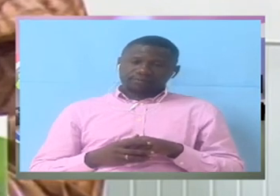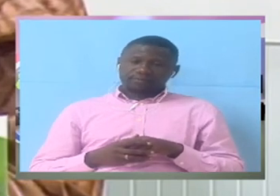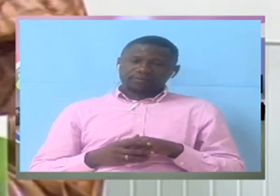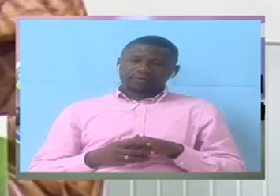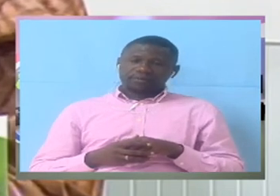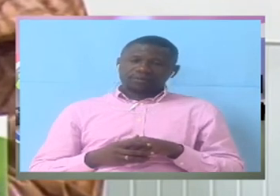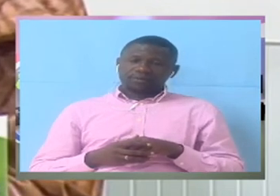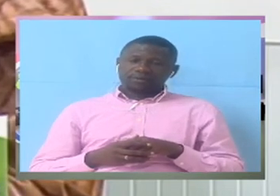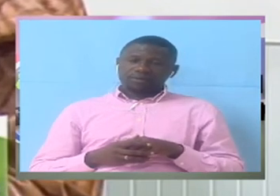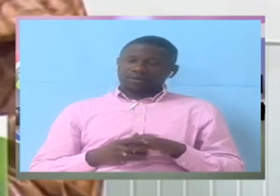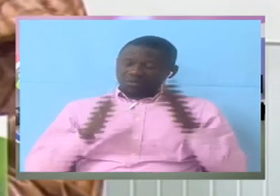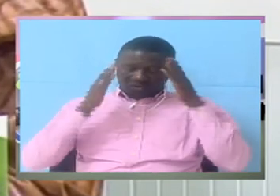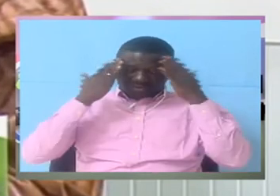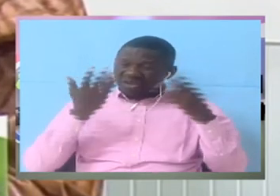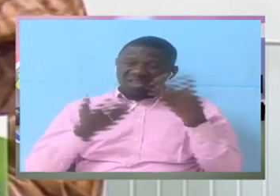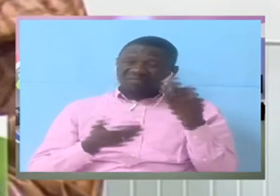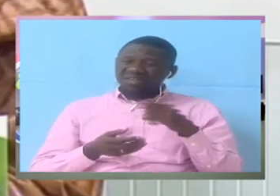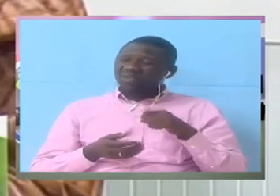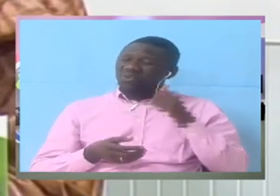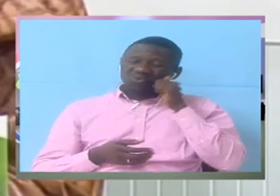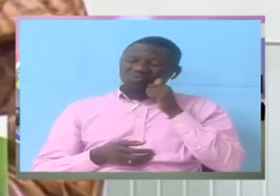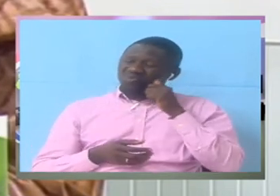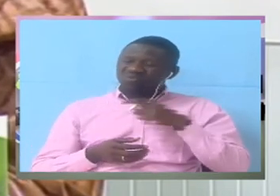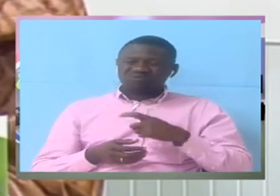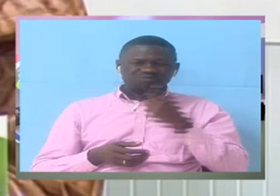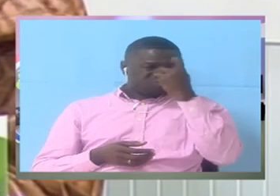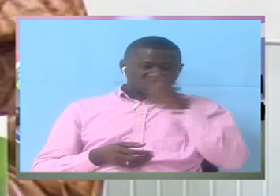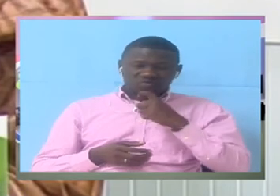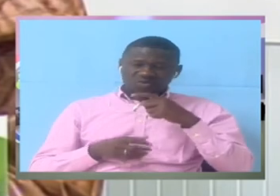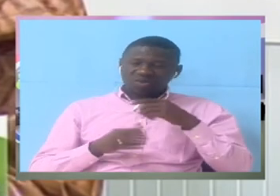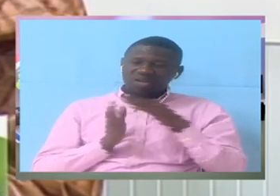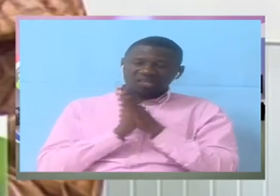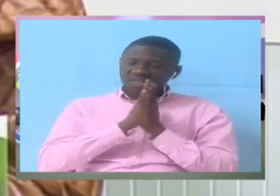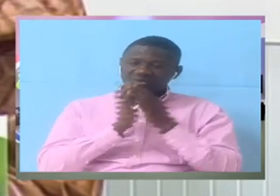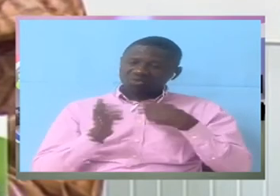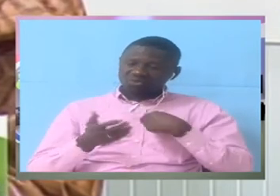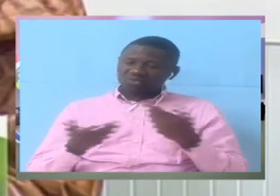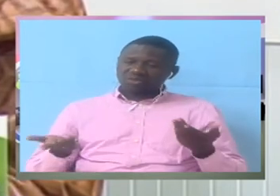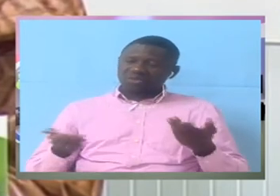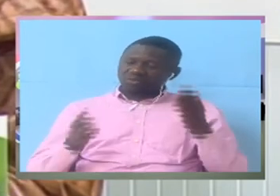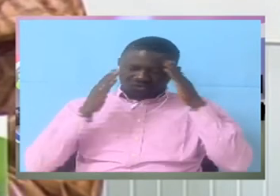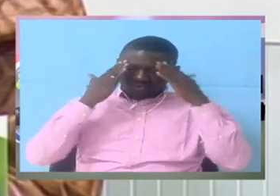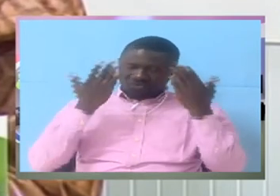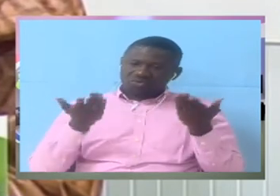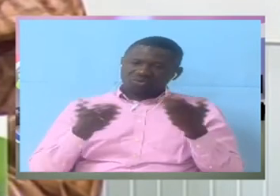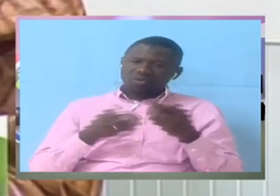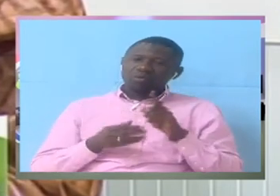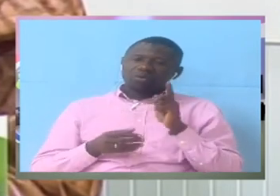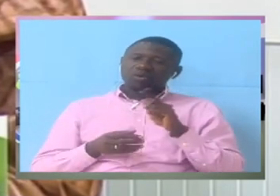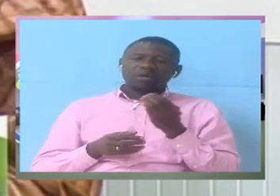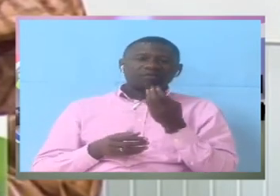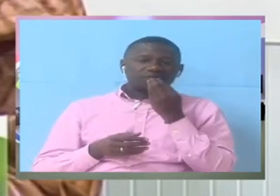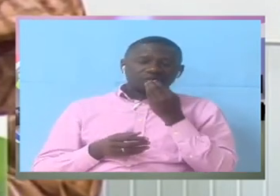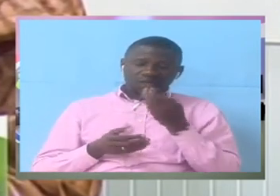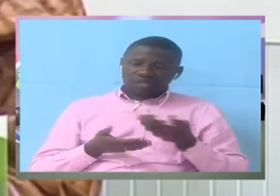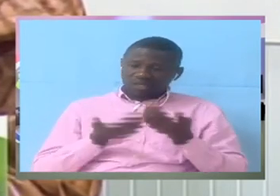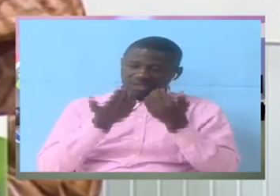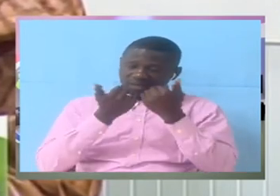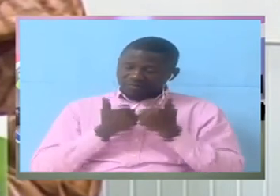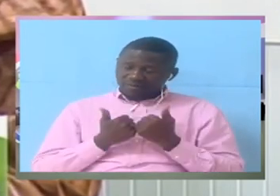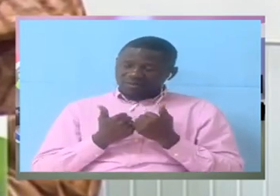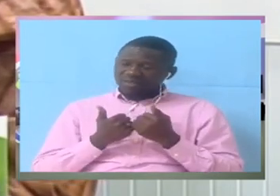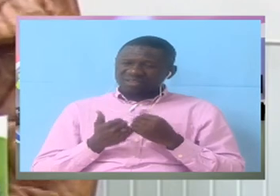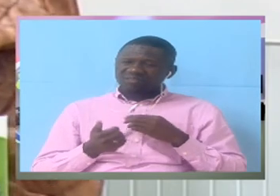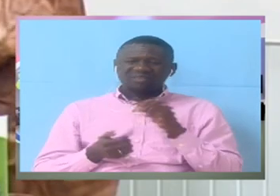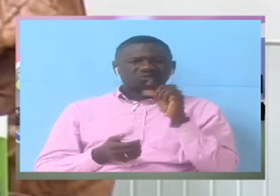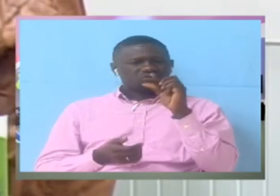come find tol come malabam mal. I don't know whether they used to be angry with us or what. I don't know. Ke domro men dina ko doyale, but na domro ko banunu amileya. The food